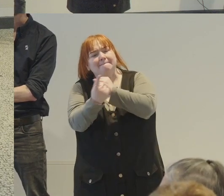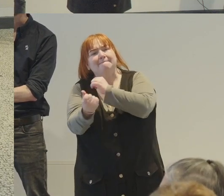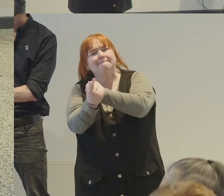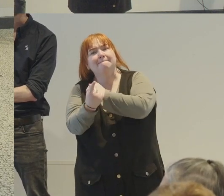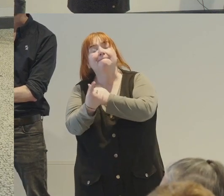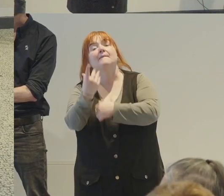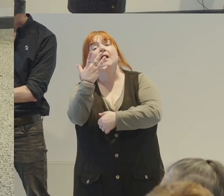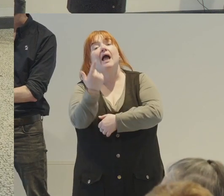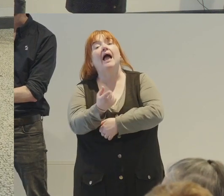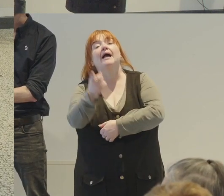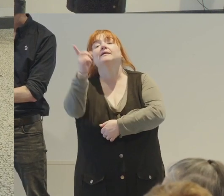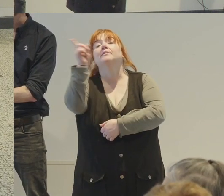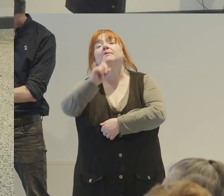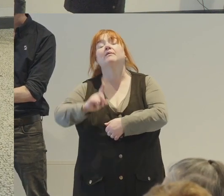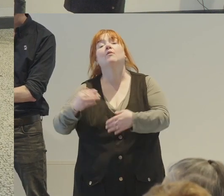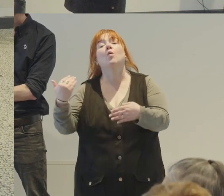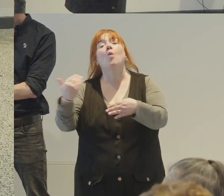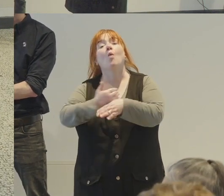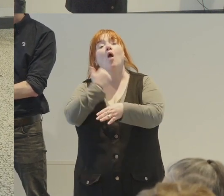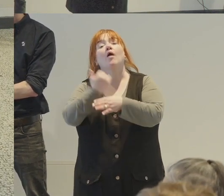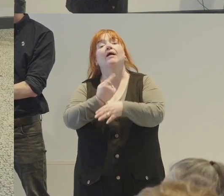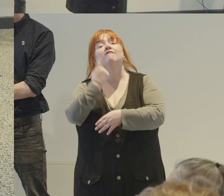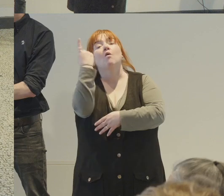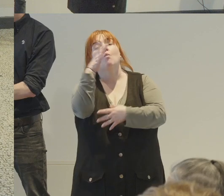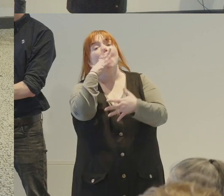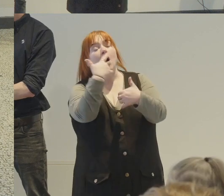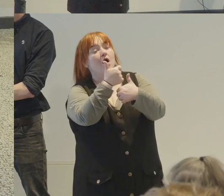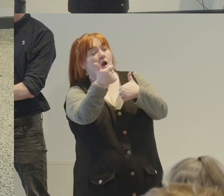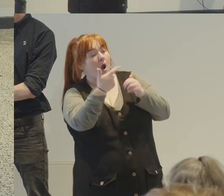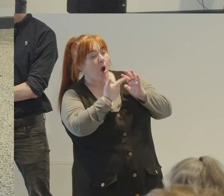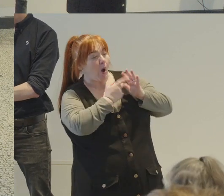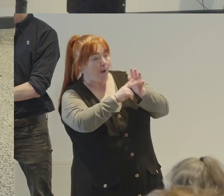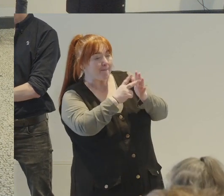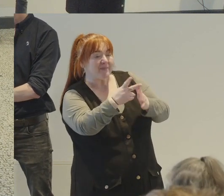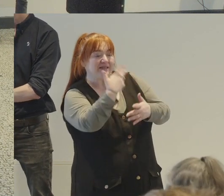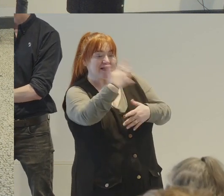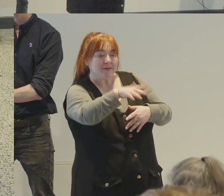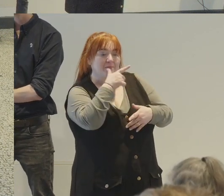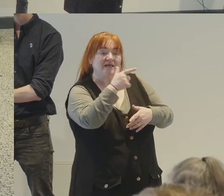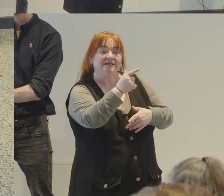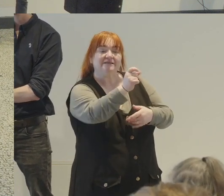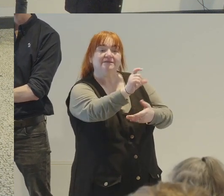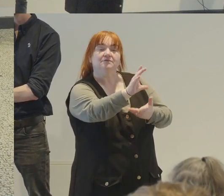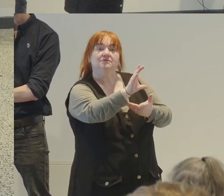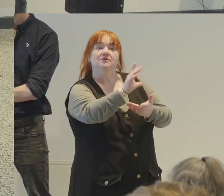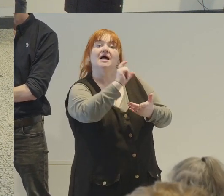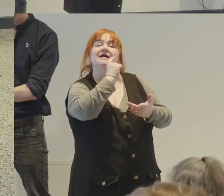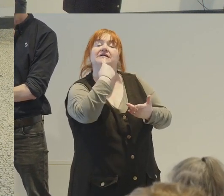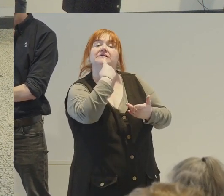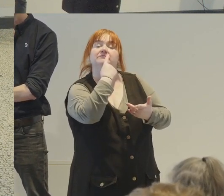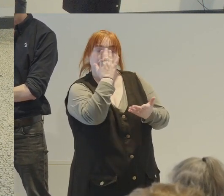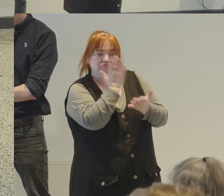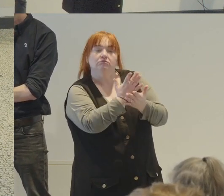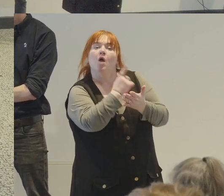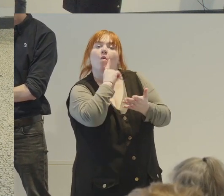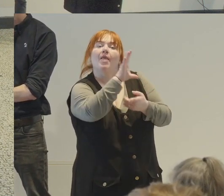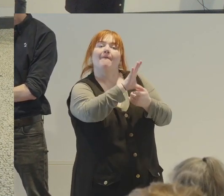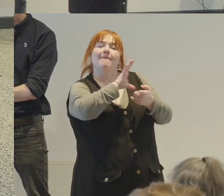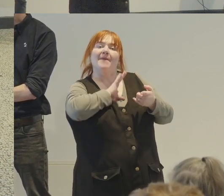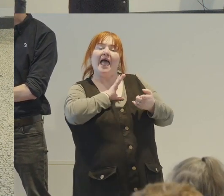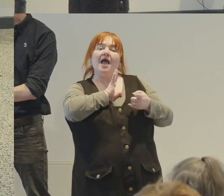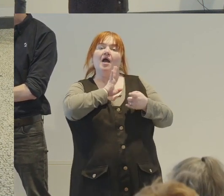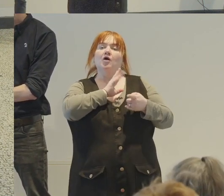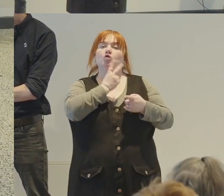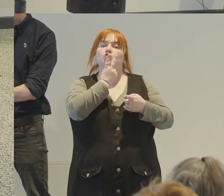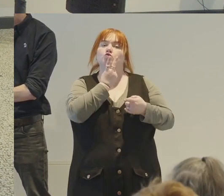people work and say from one organisation said they were going to pay them £2,000 over